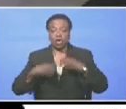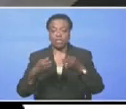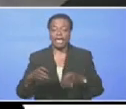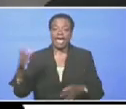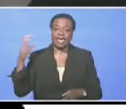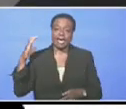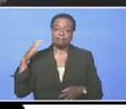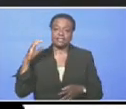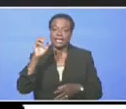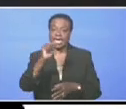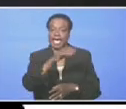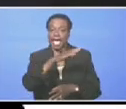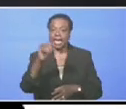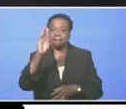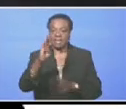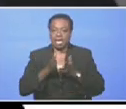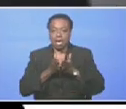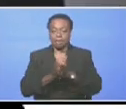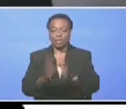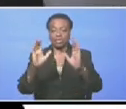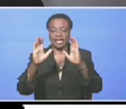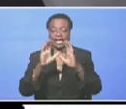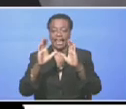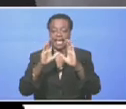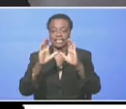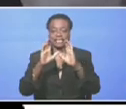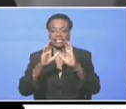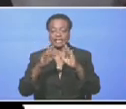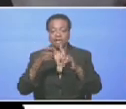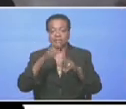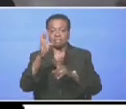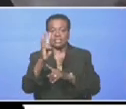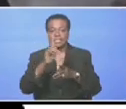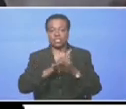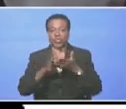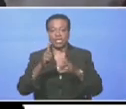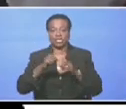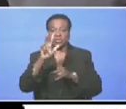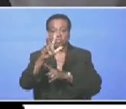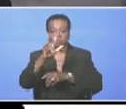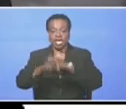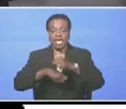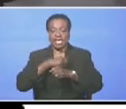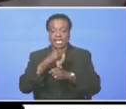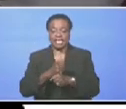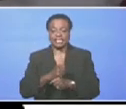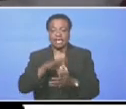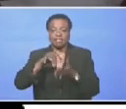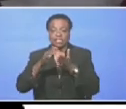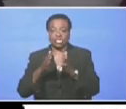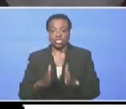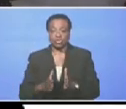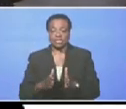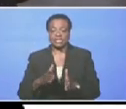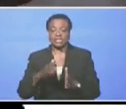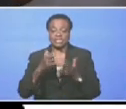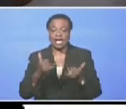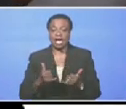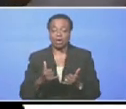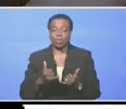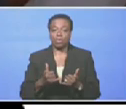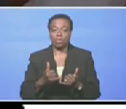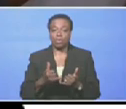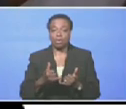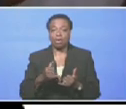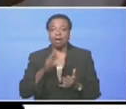A and B boating licenses, ranging from 6 weeks to 3 years. The current student enrollment is made up of a range of